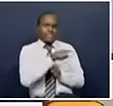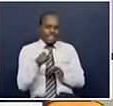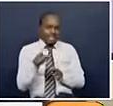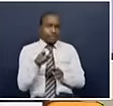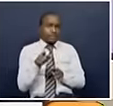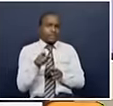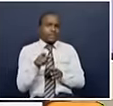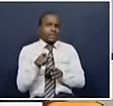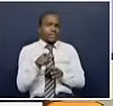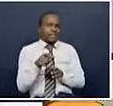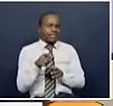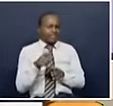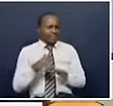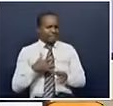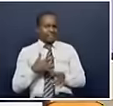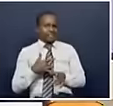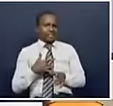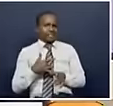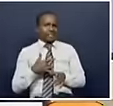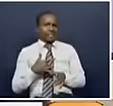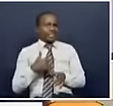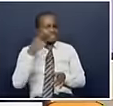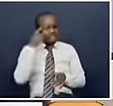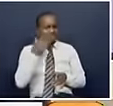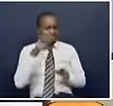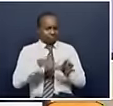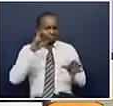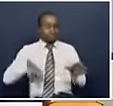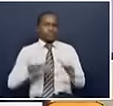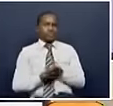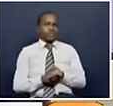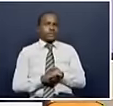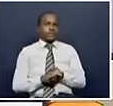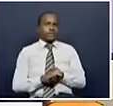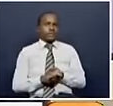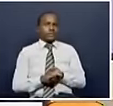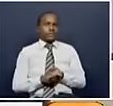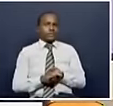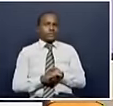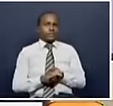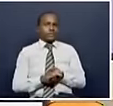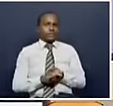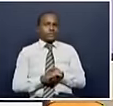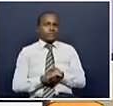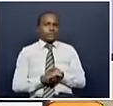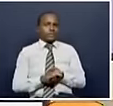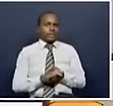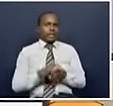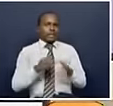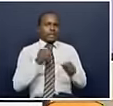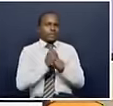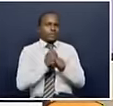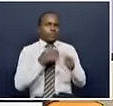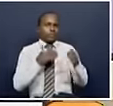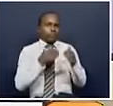it reached a point I felt it's time maybe to jump out. And so I did about almost close to, you know, 29 years. So 29